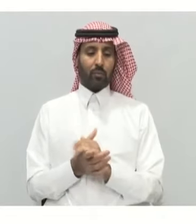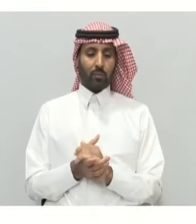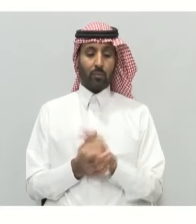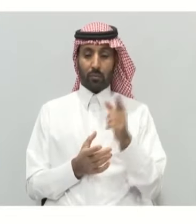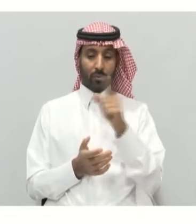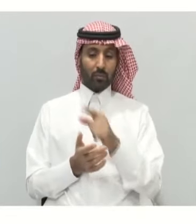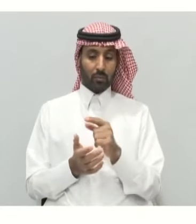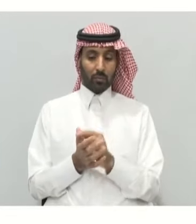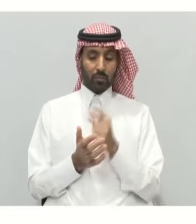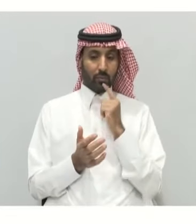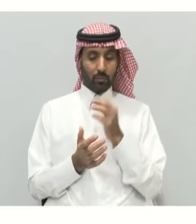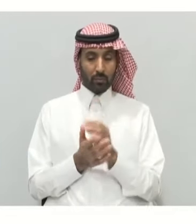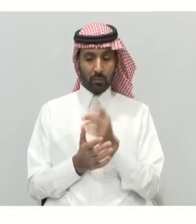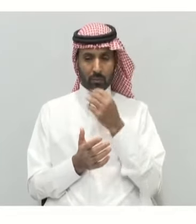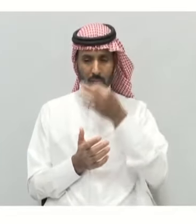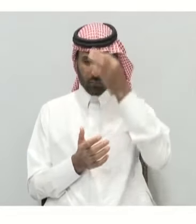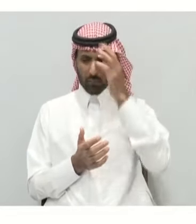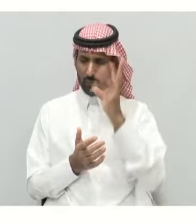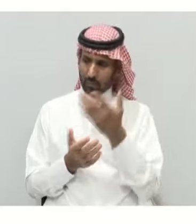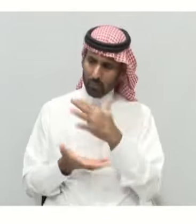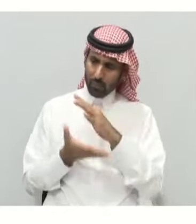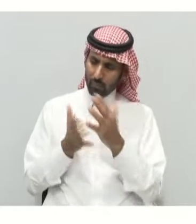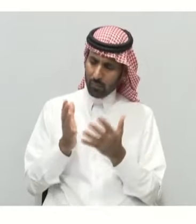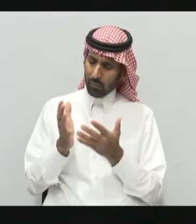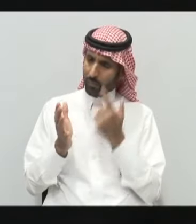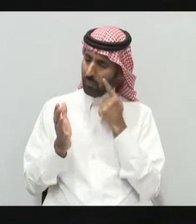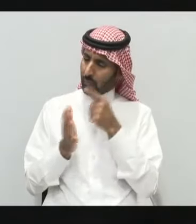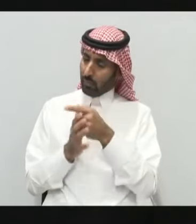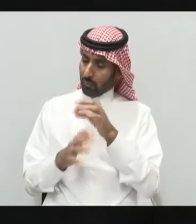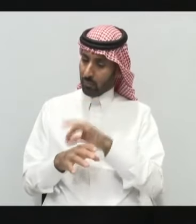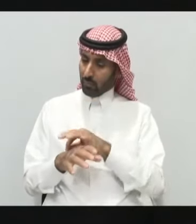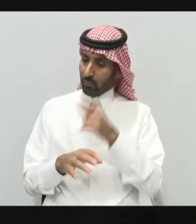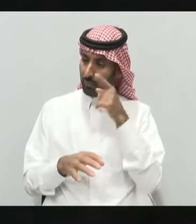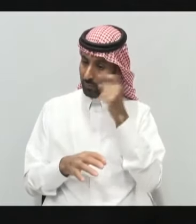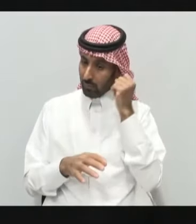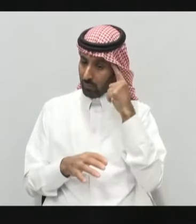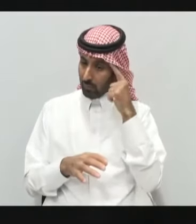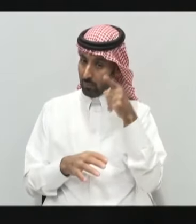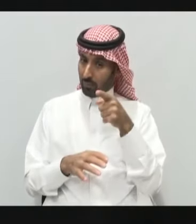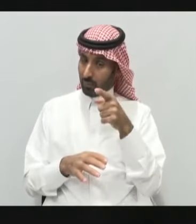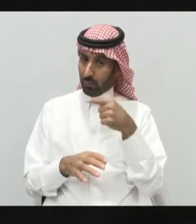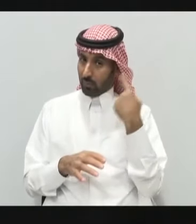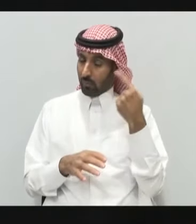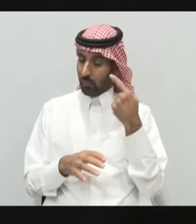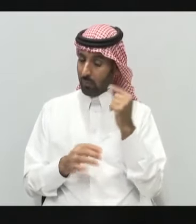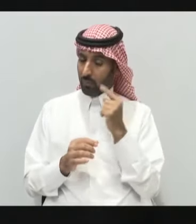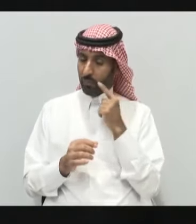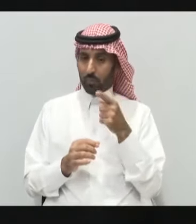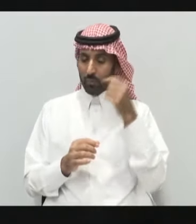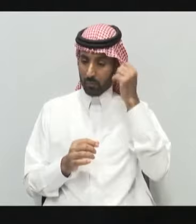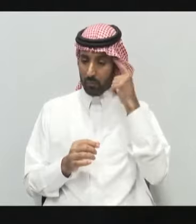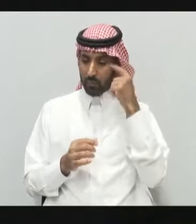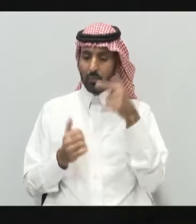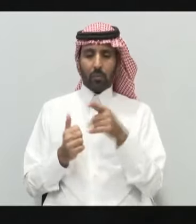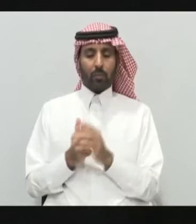you to describe people that you know. Make any description that you can think of for people you may